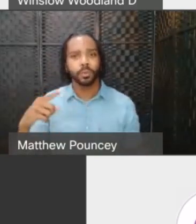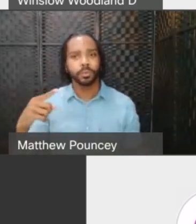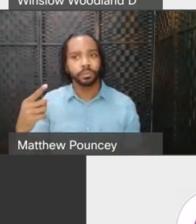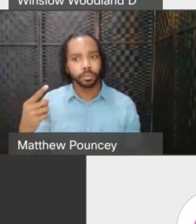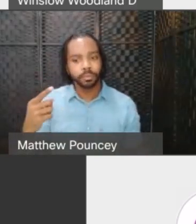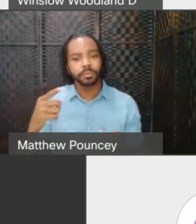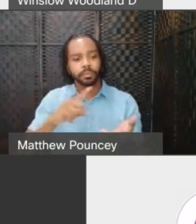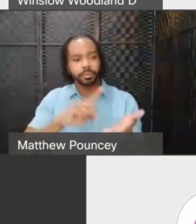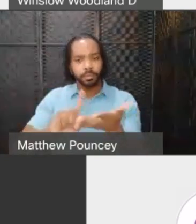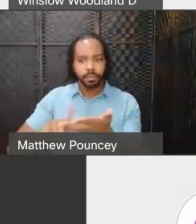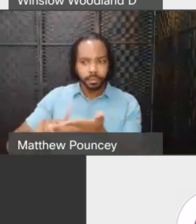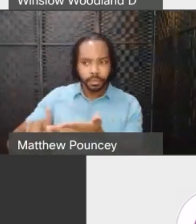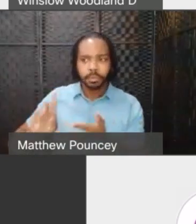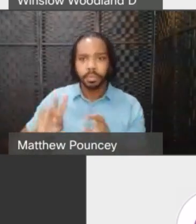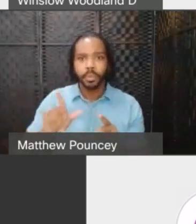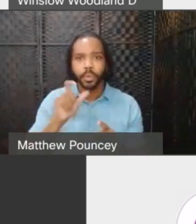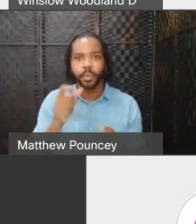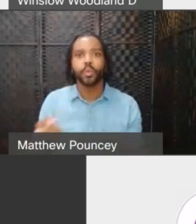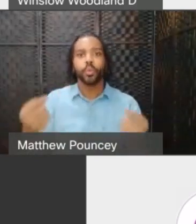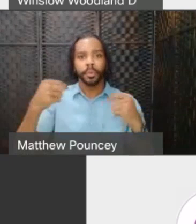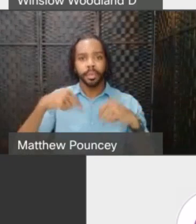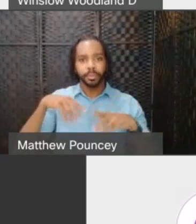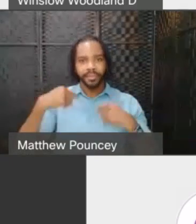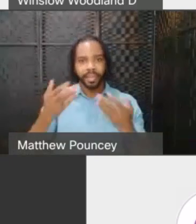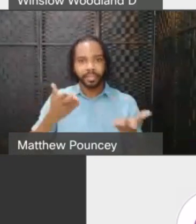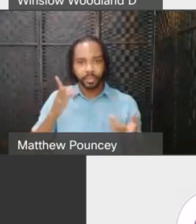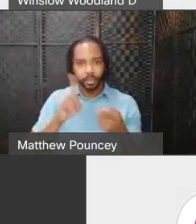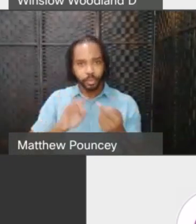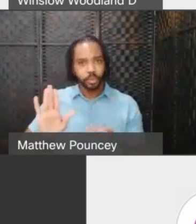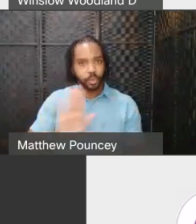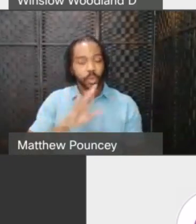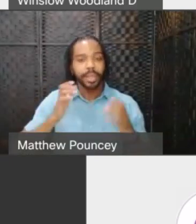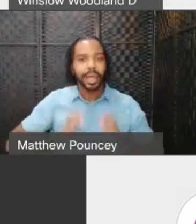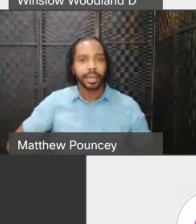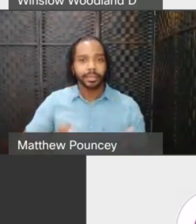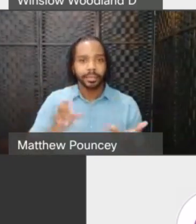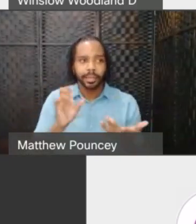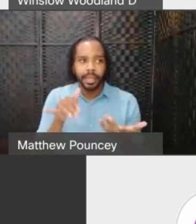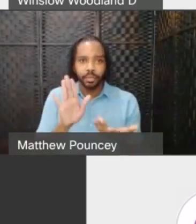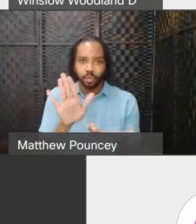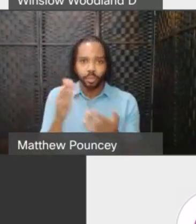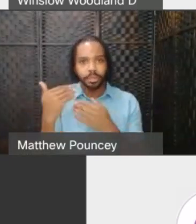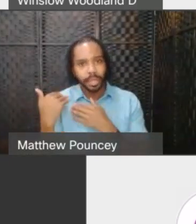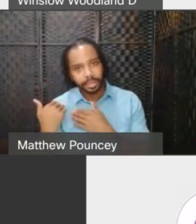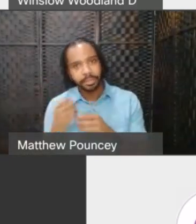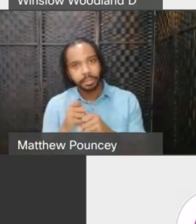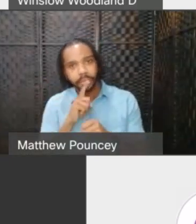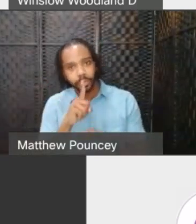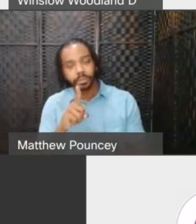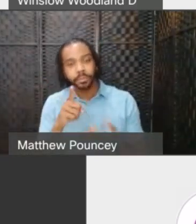coming in and providing that service to your clients. So that would be incumbent on you to make sure